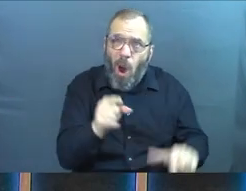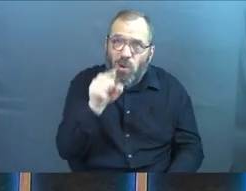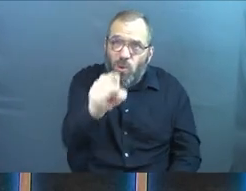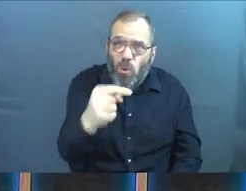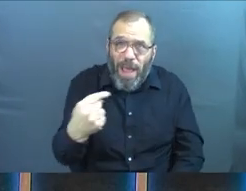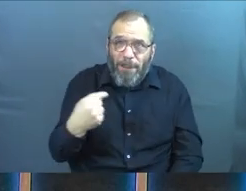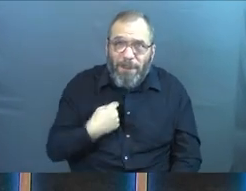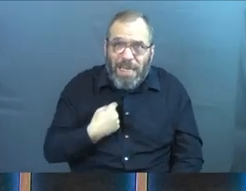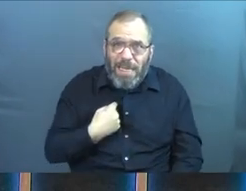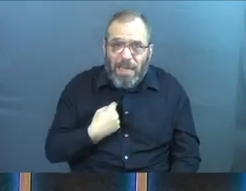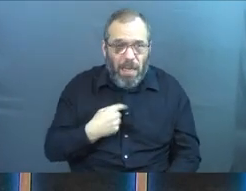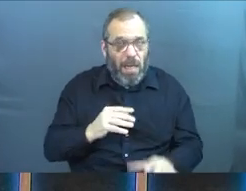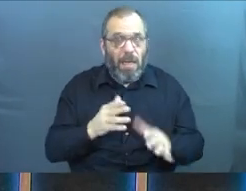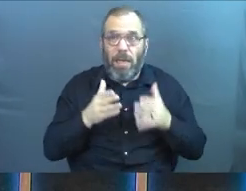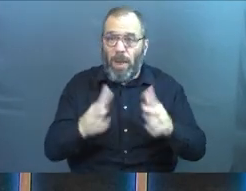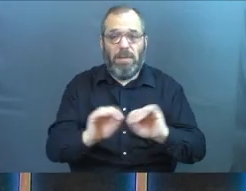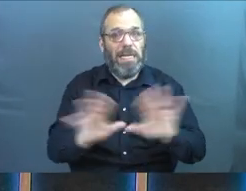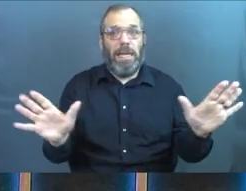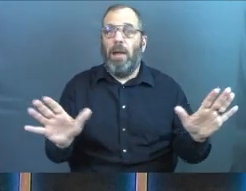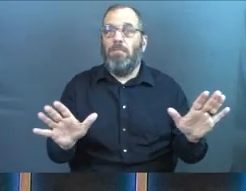one of us, the way is clear.